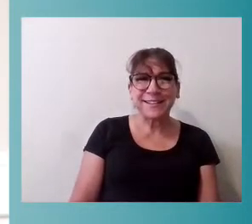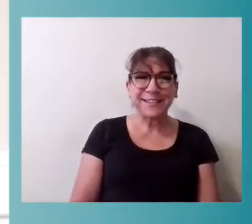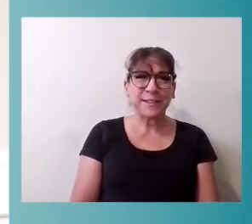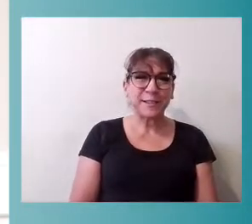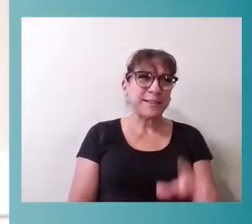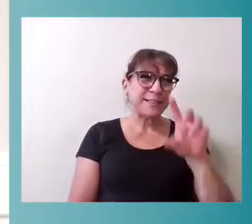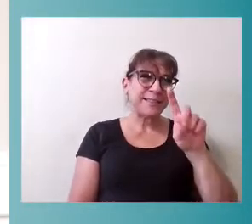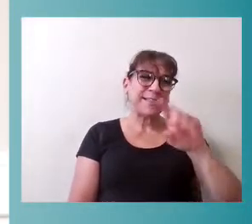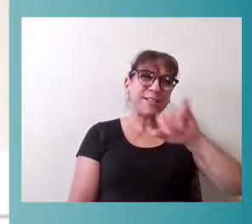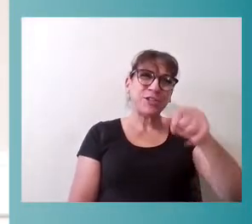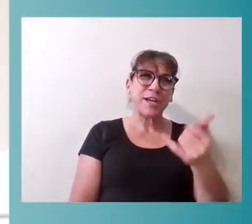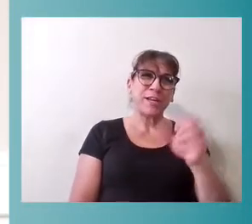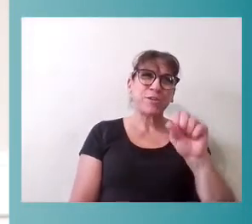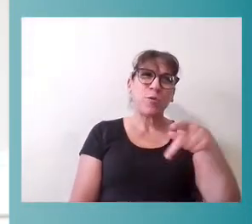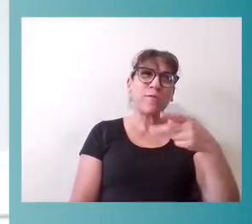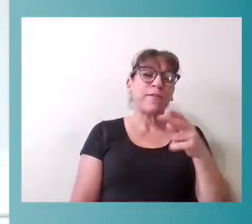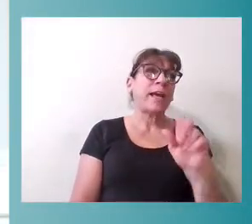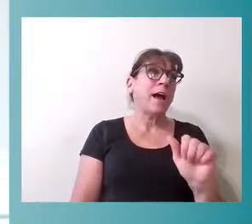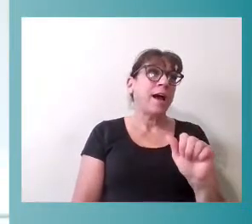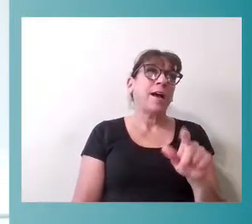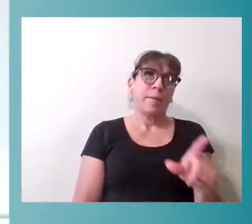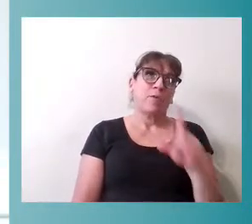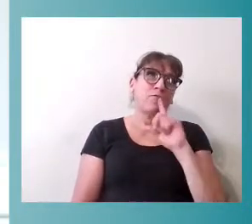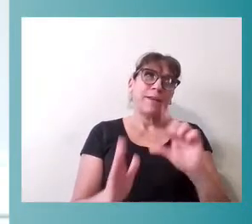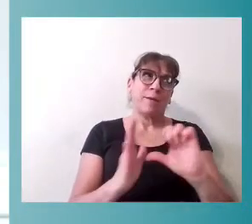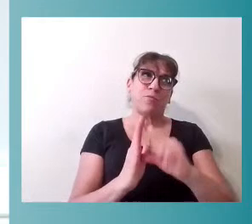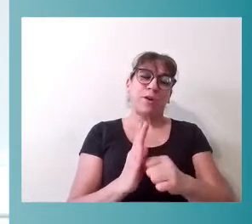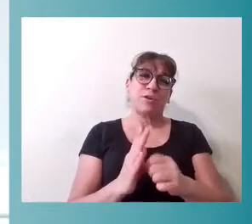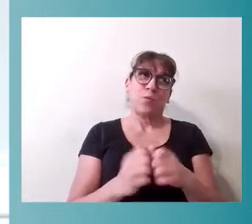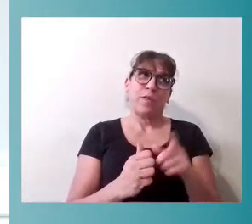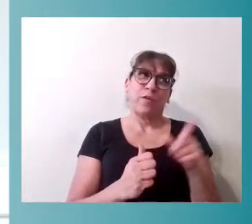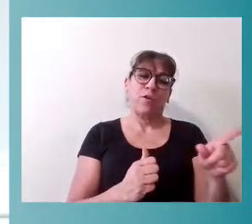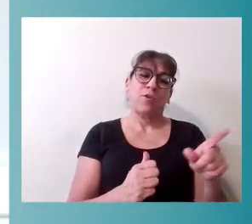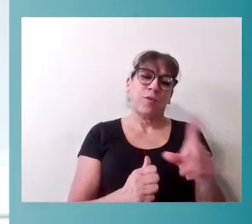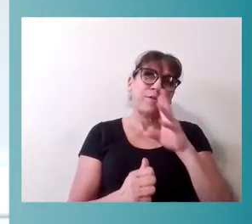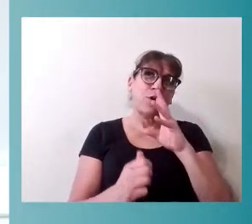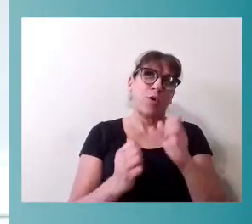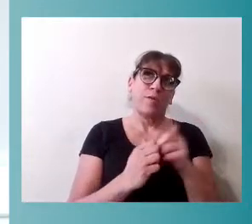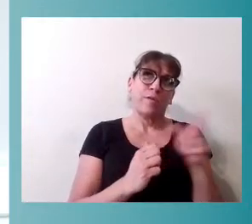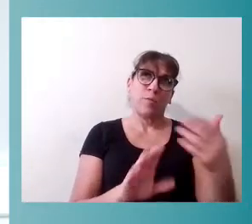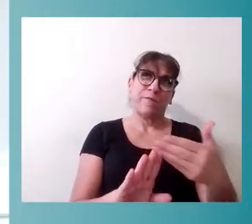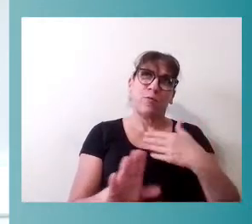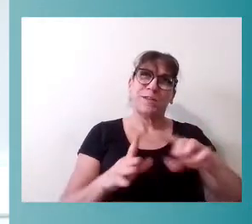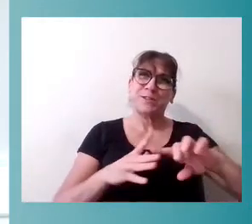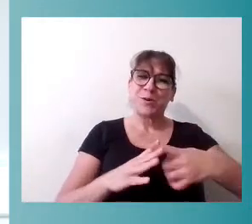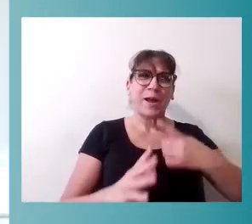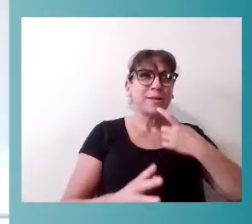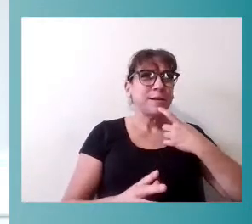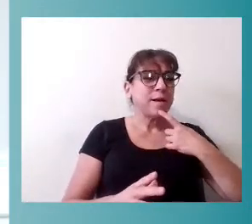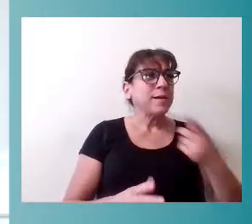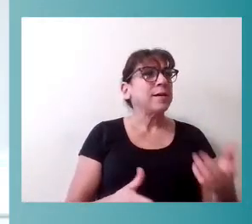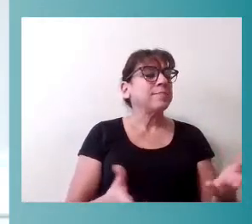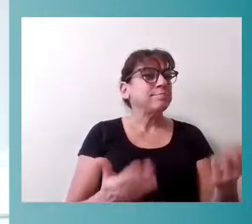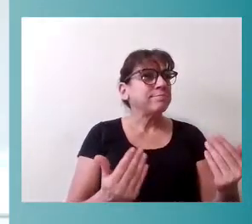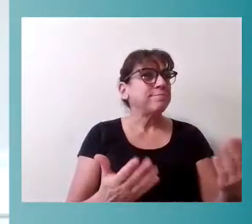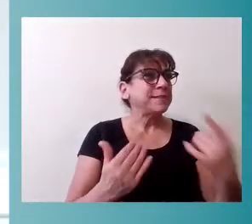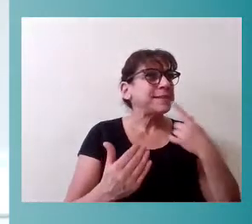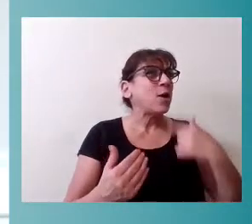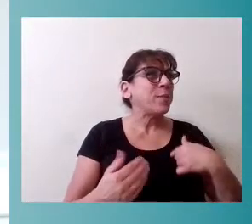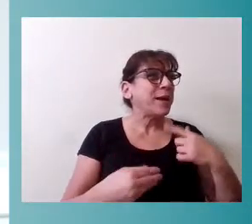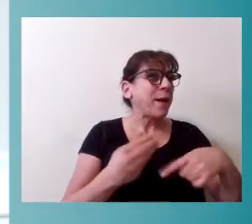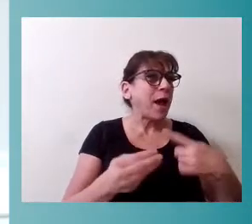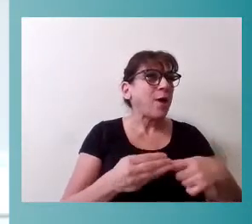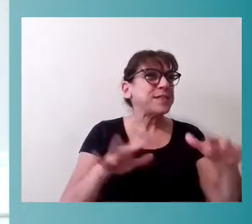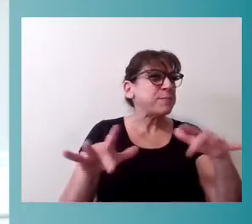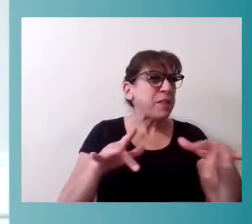DJ Sophia, I made a real big impression on her. I was talking to her up here before we got started, and I said, so tell me about spinning those records. She